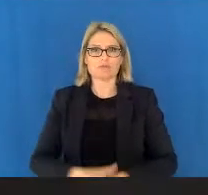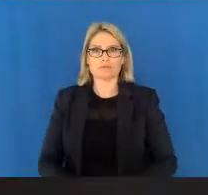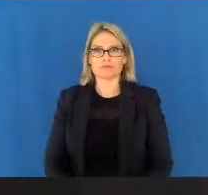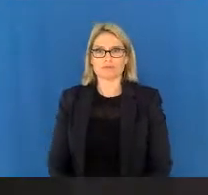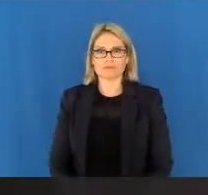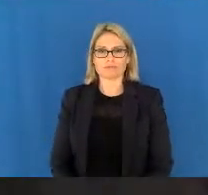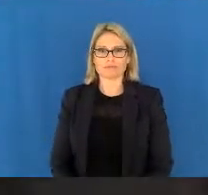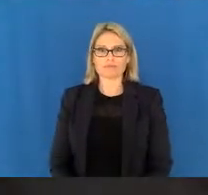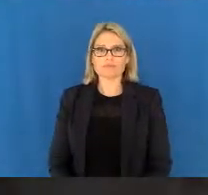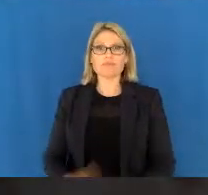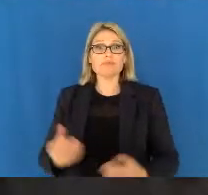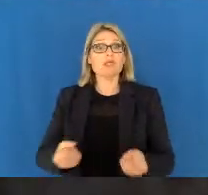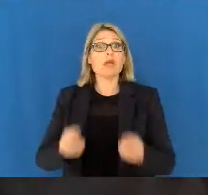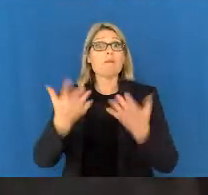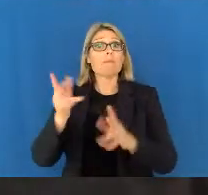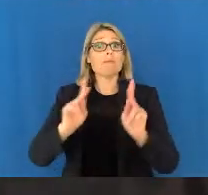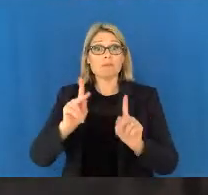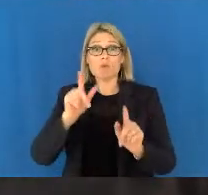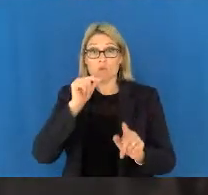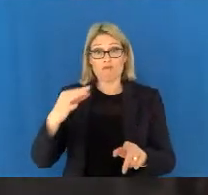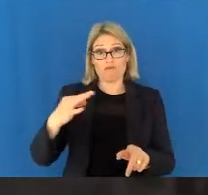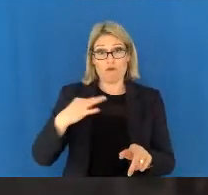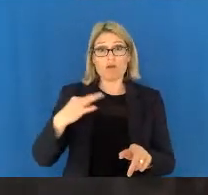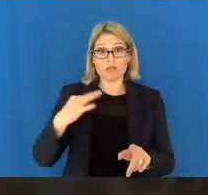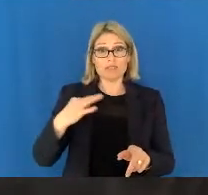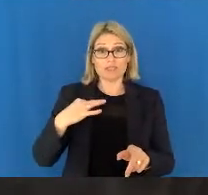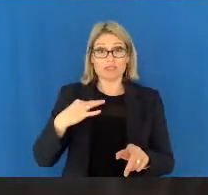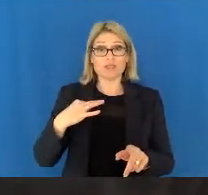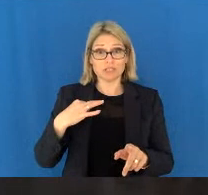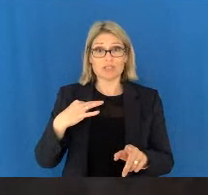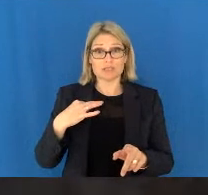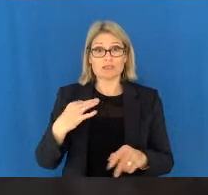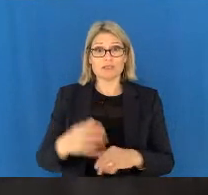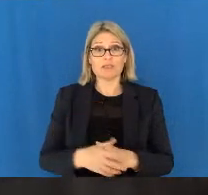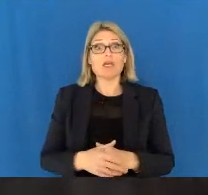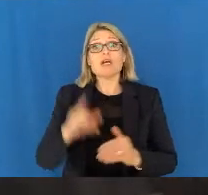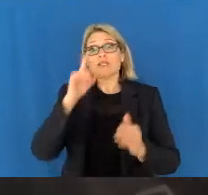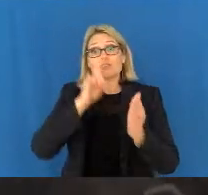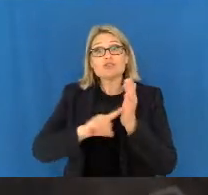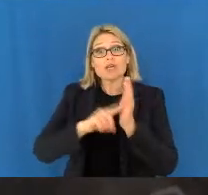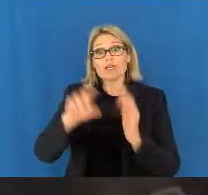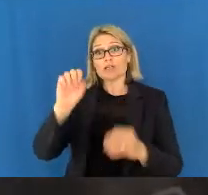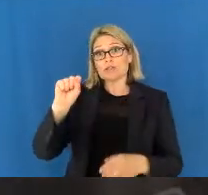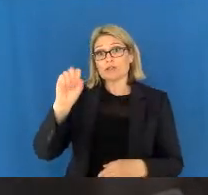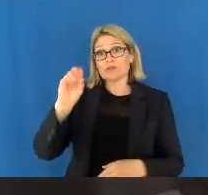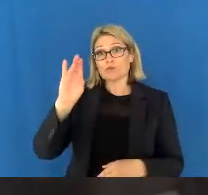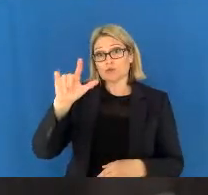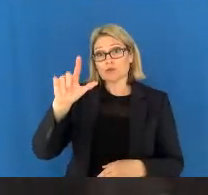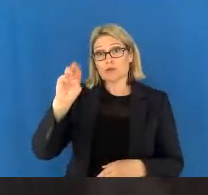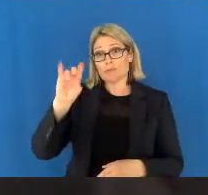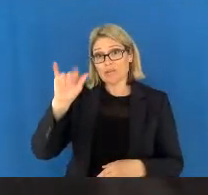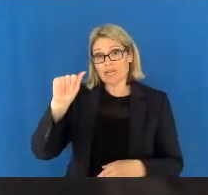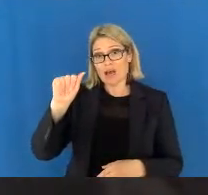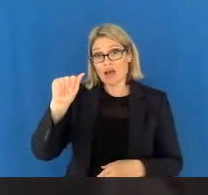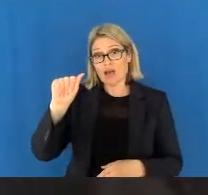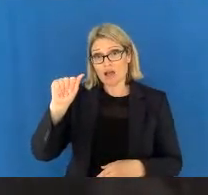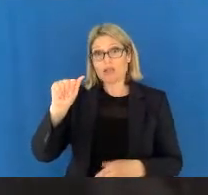people volunteering to help out too. So check the social medias and find people that